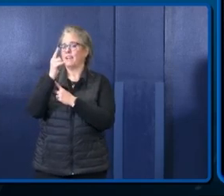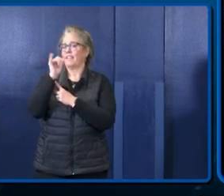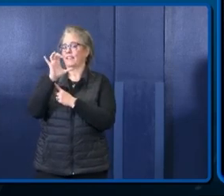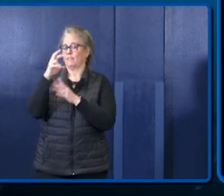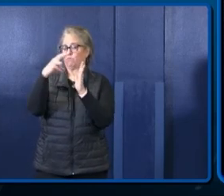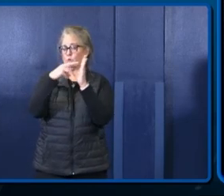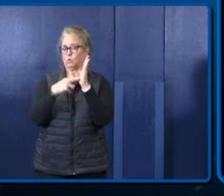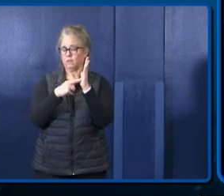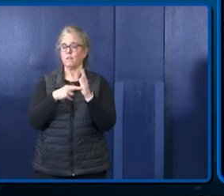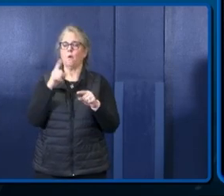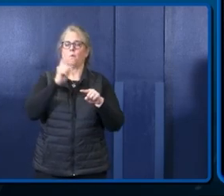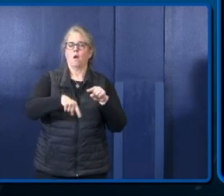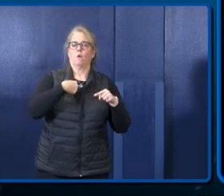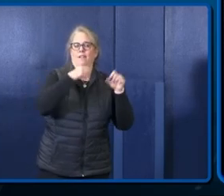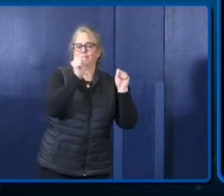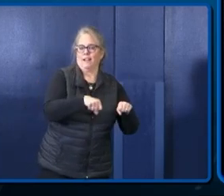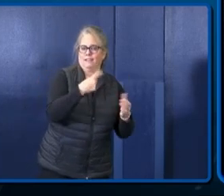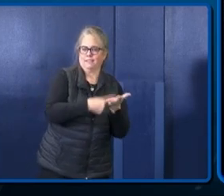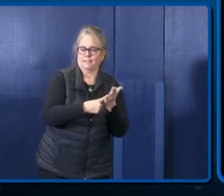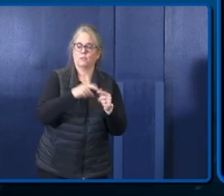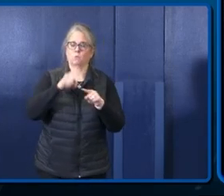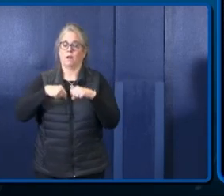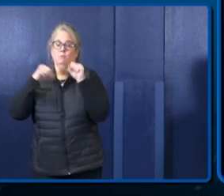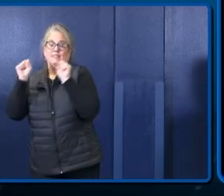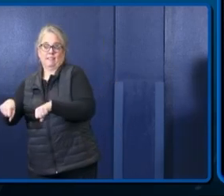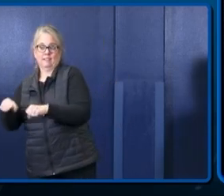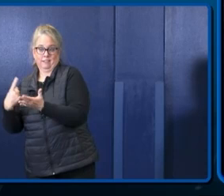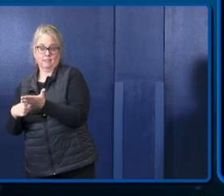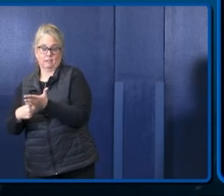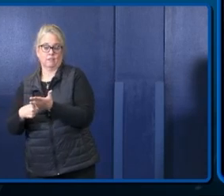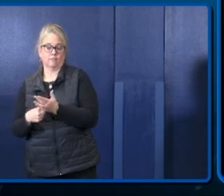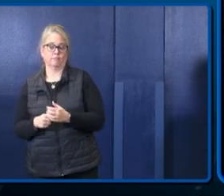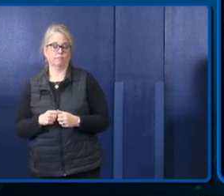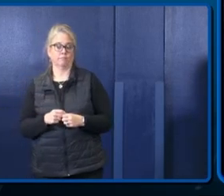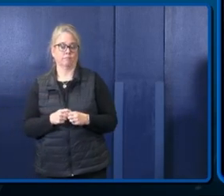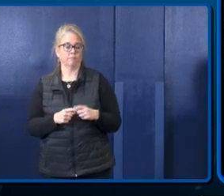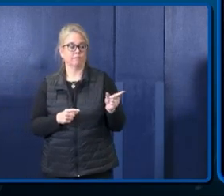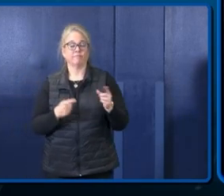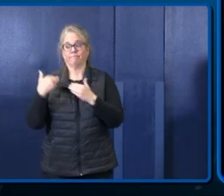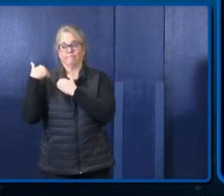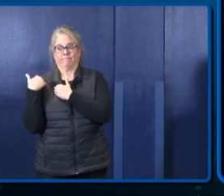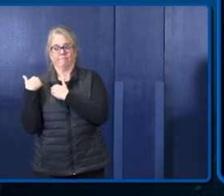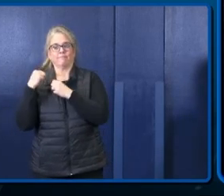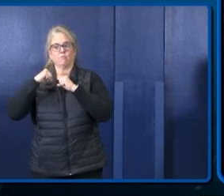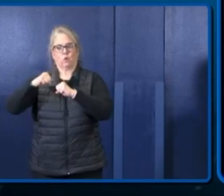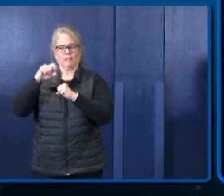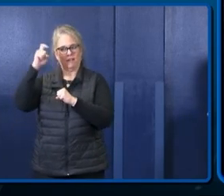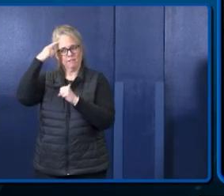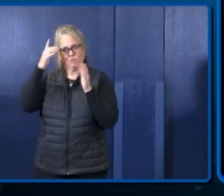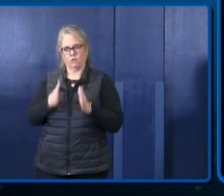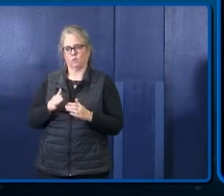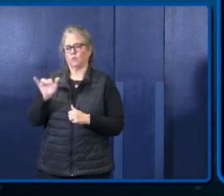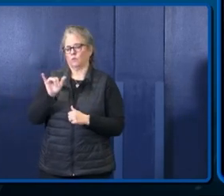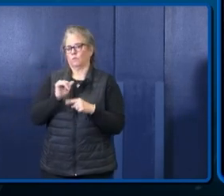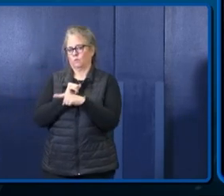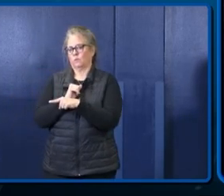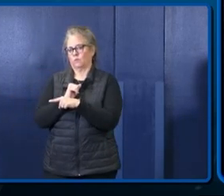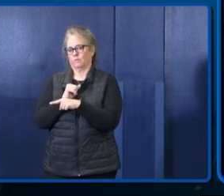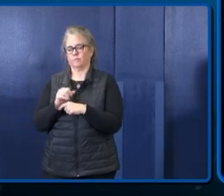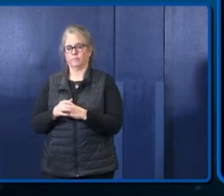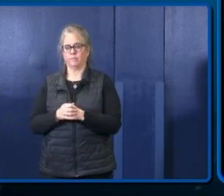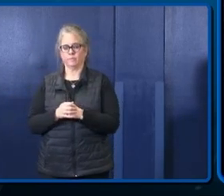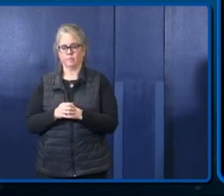law, and there are special responsibilities for prosecutors specifically. Oftentimes in cases, especially cases of this